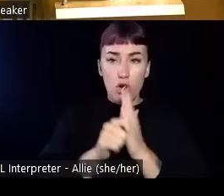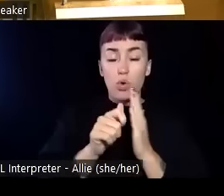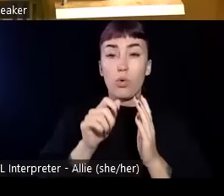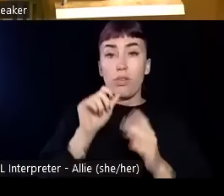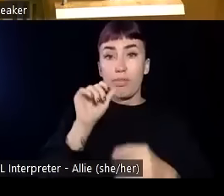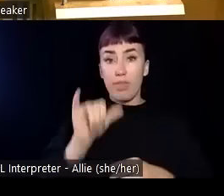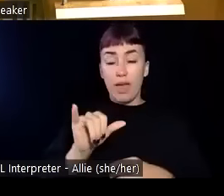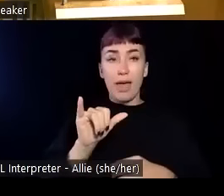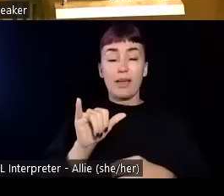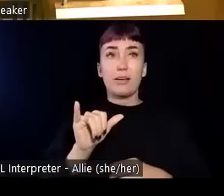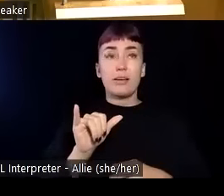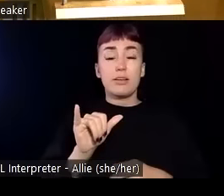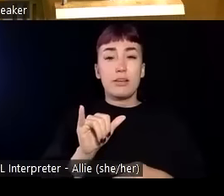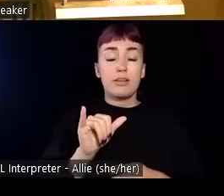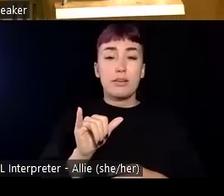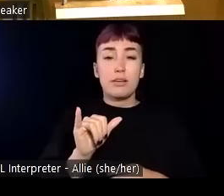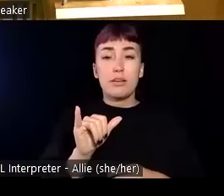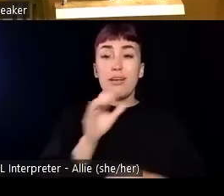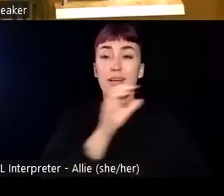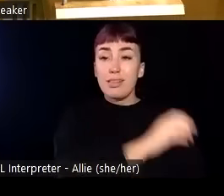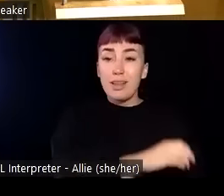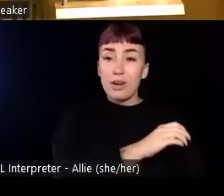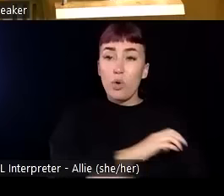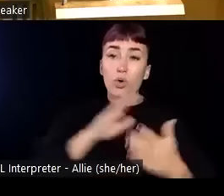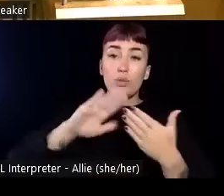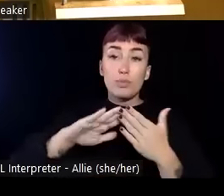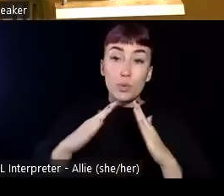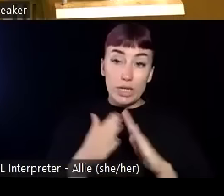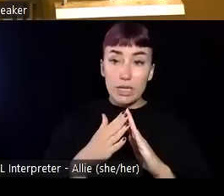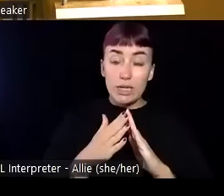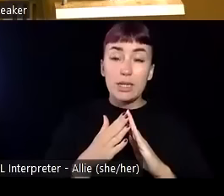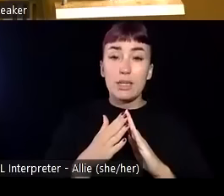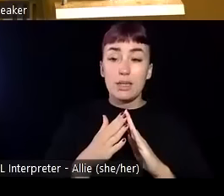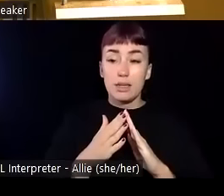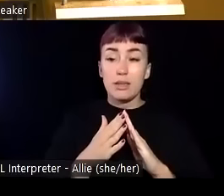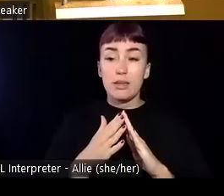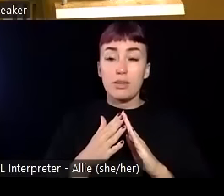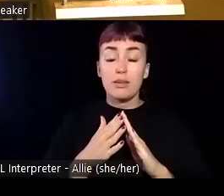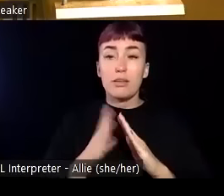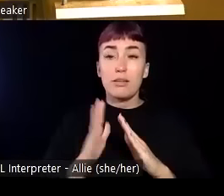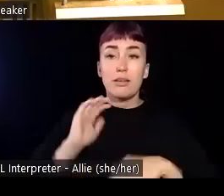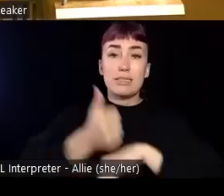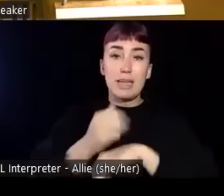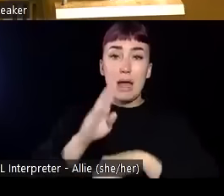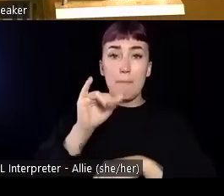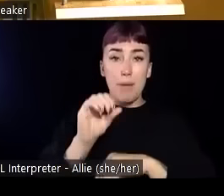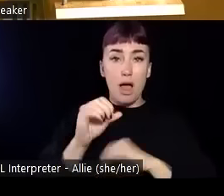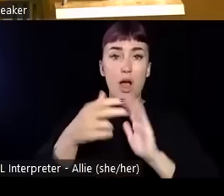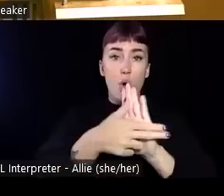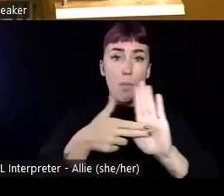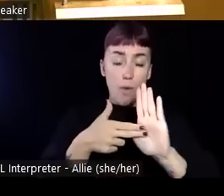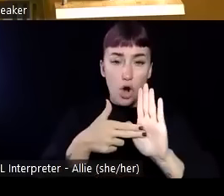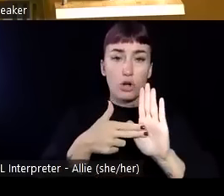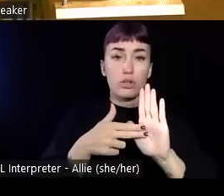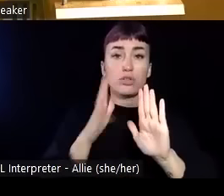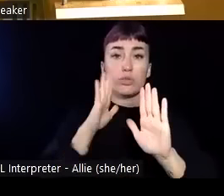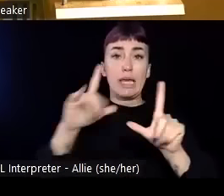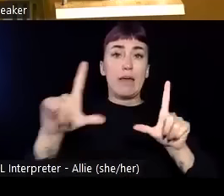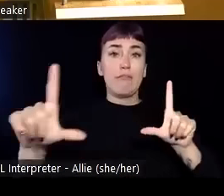that the clinical community has set these biomarkers up to be a